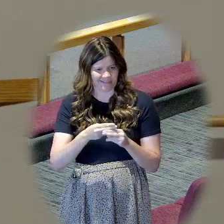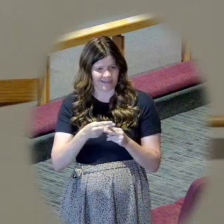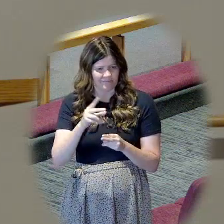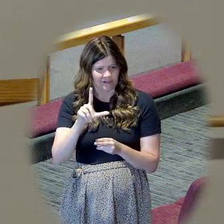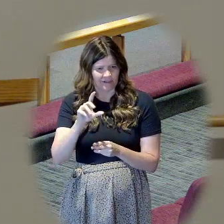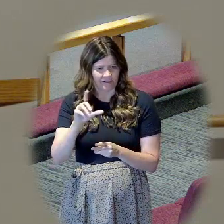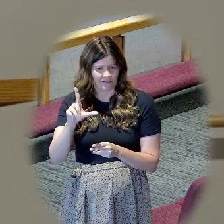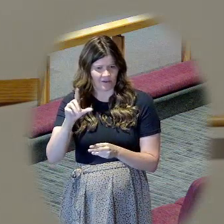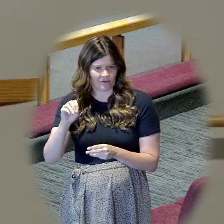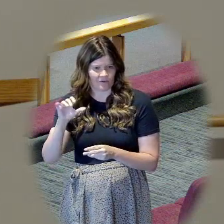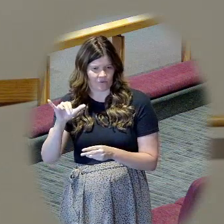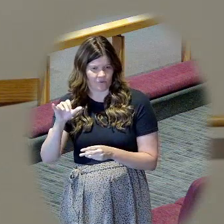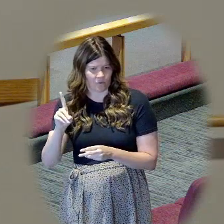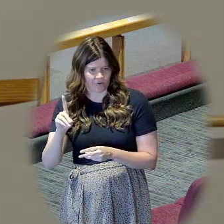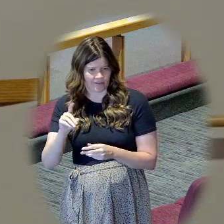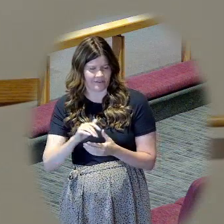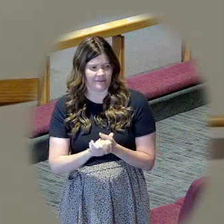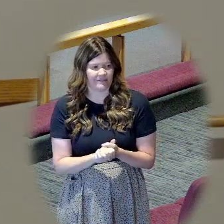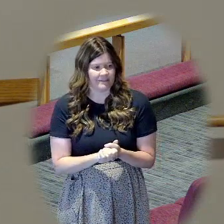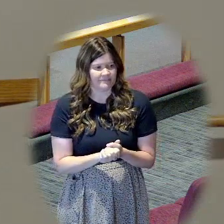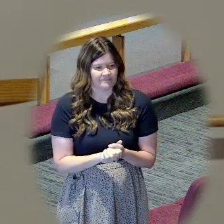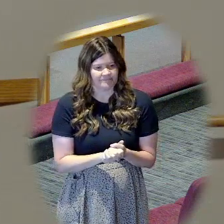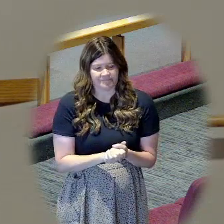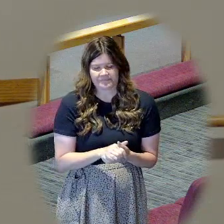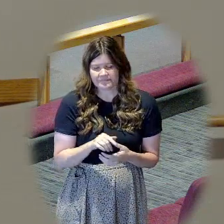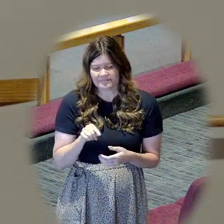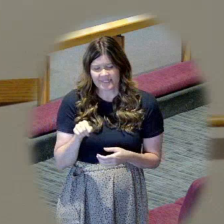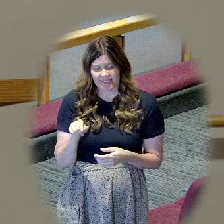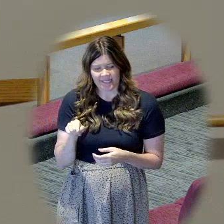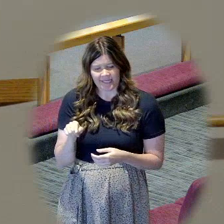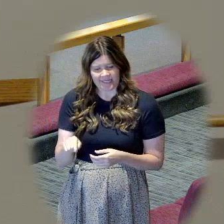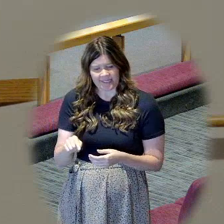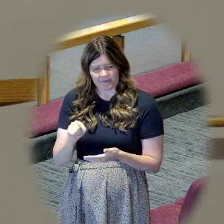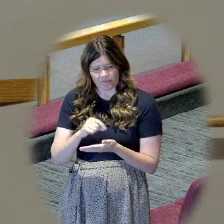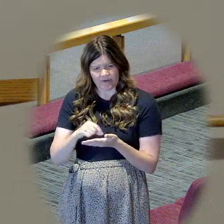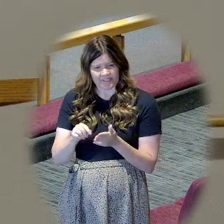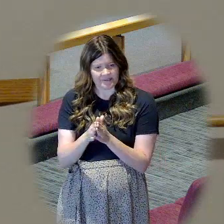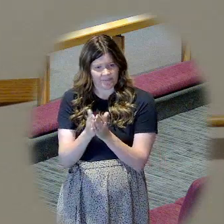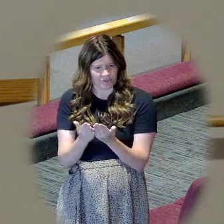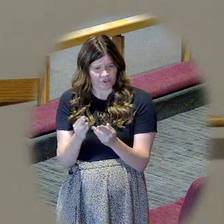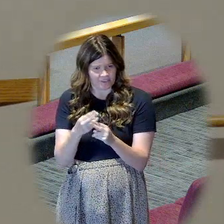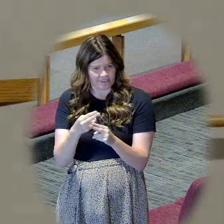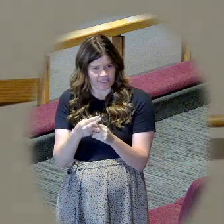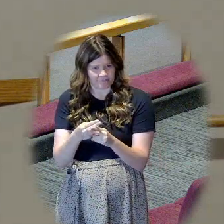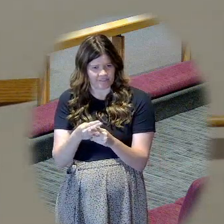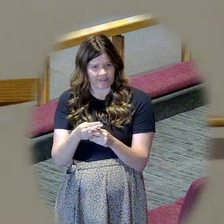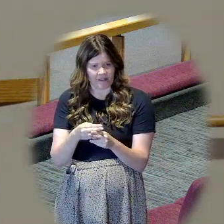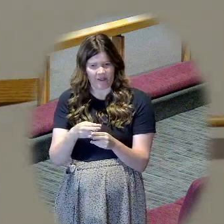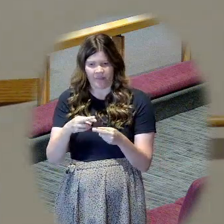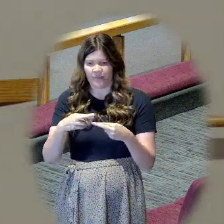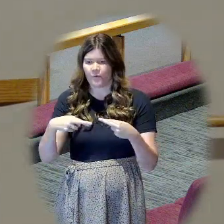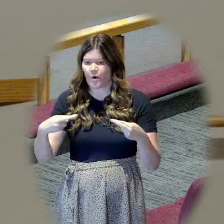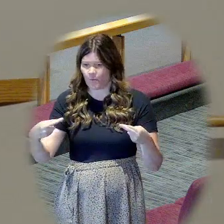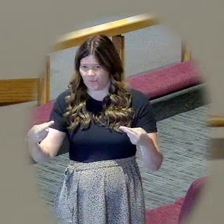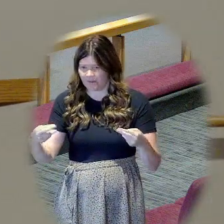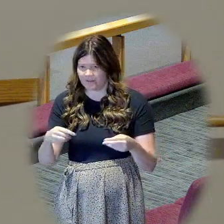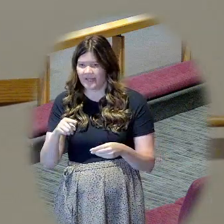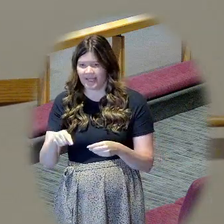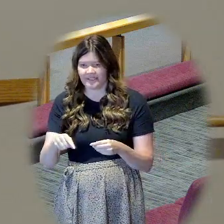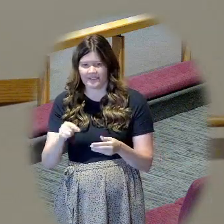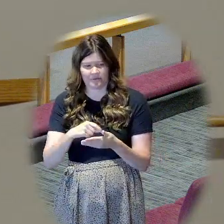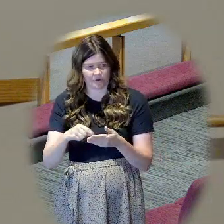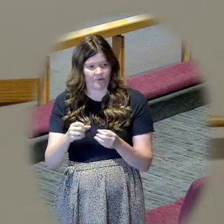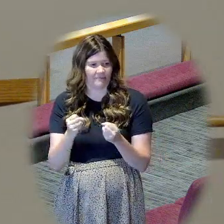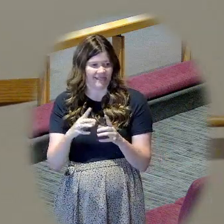Douglas? Okay. He is the author of a book called The Robe, and he wrote some other novels